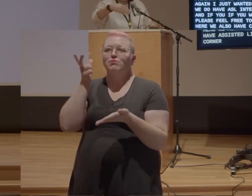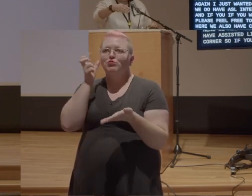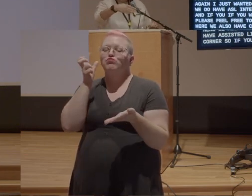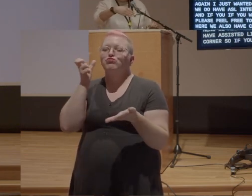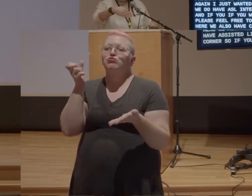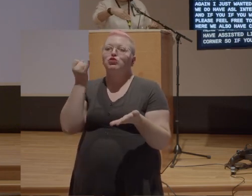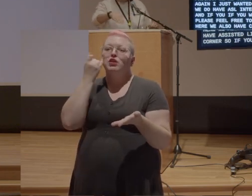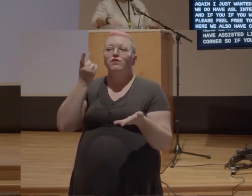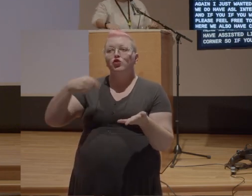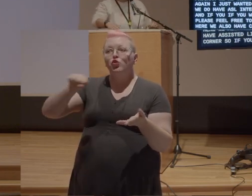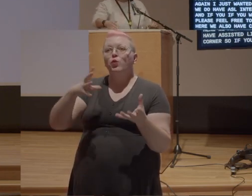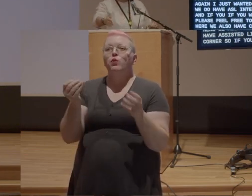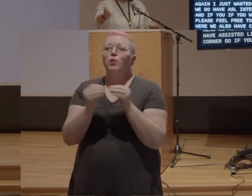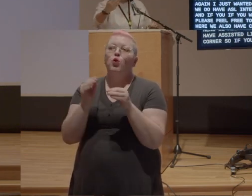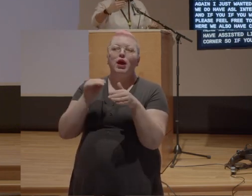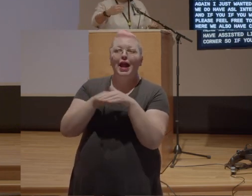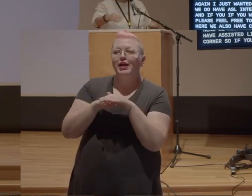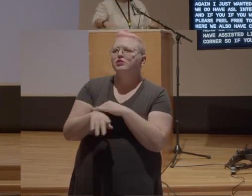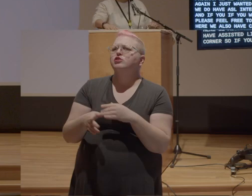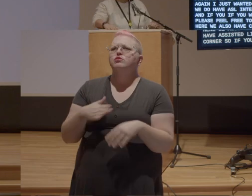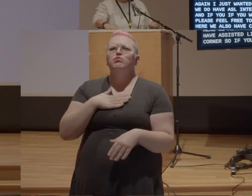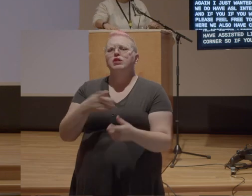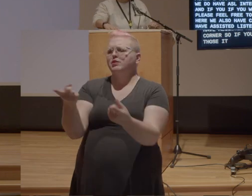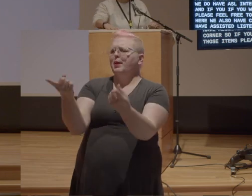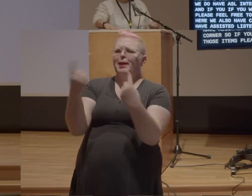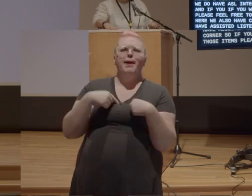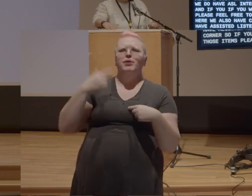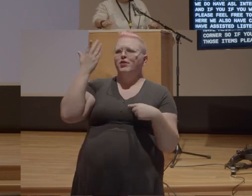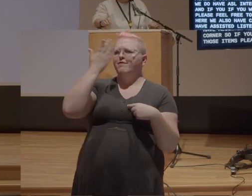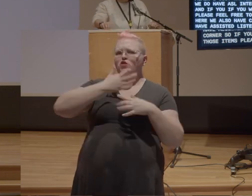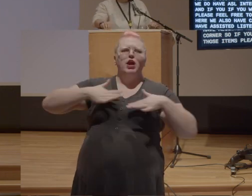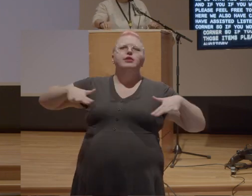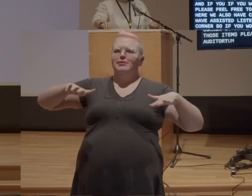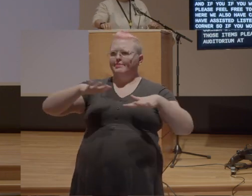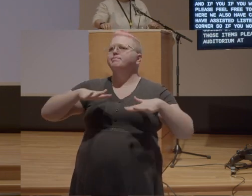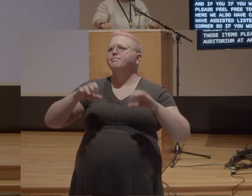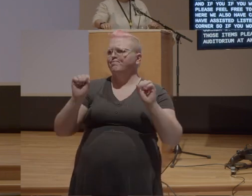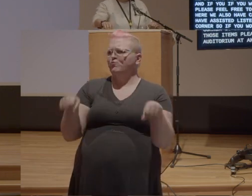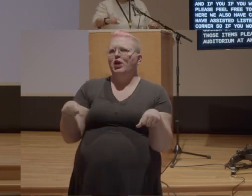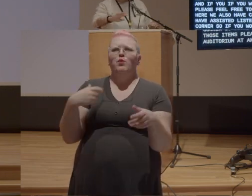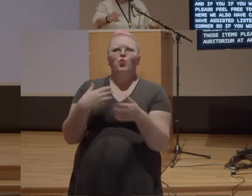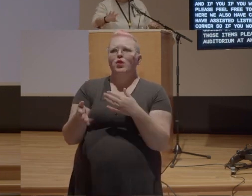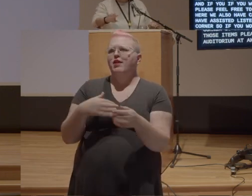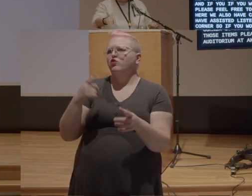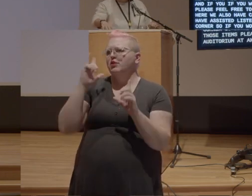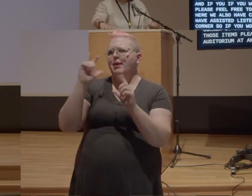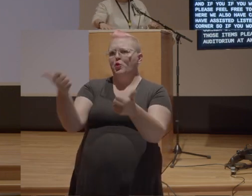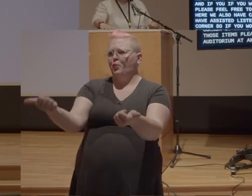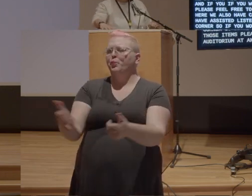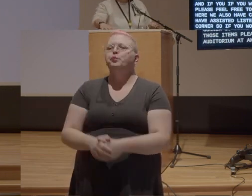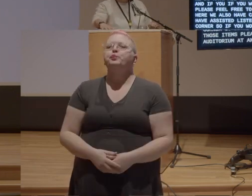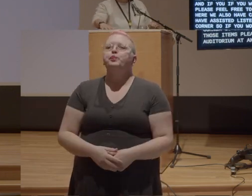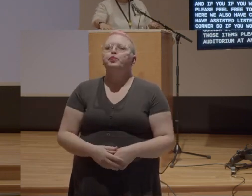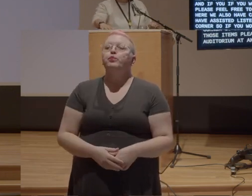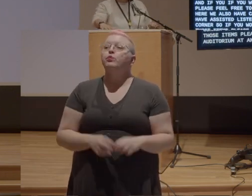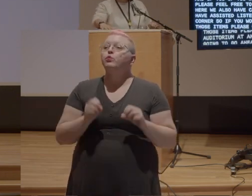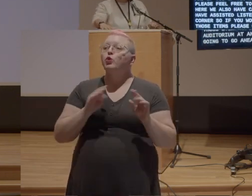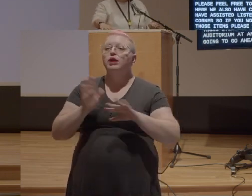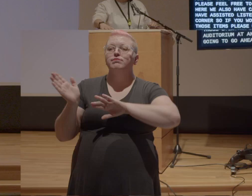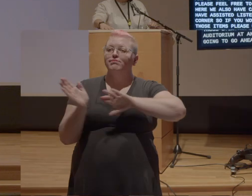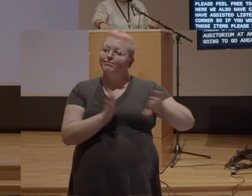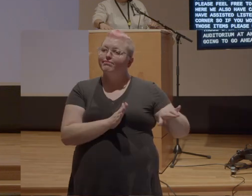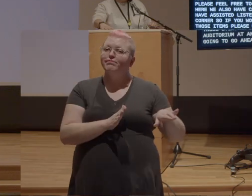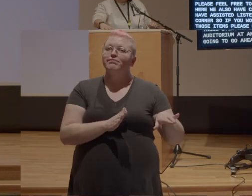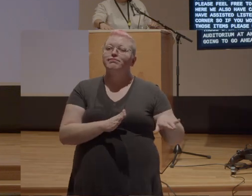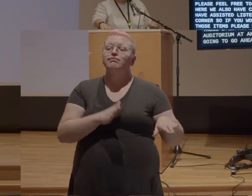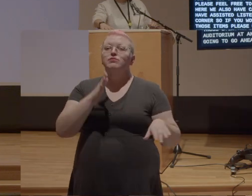access any of those items, please come to the front of the auditorium at any point. Other than that, I'm just going to go ahead and turn the